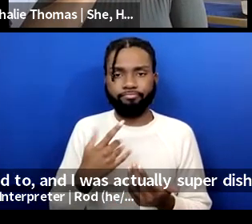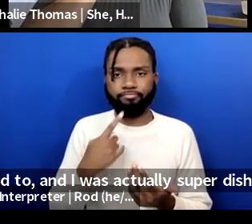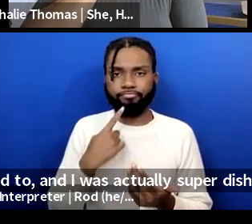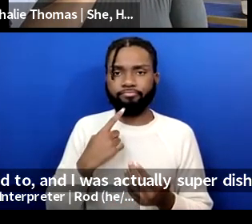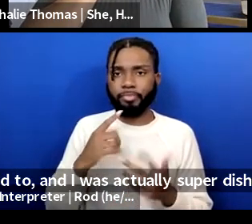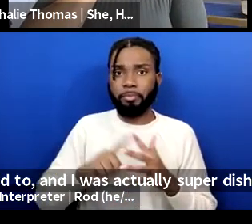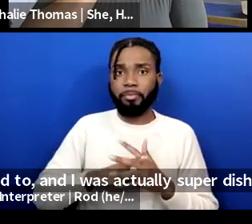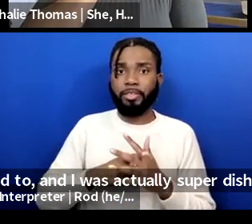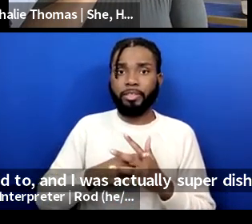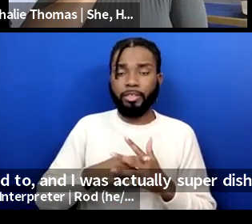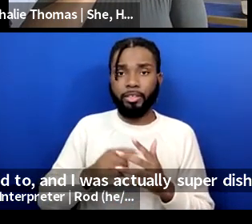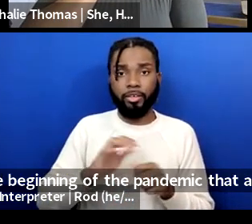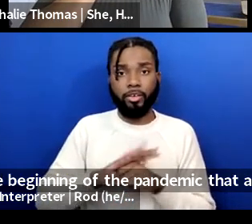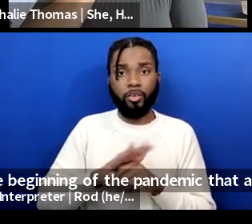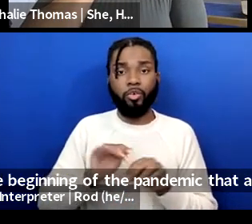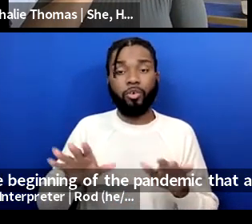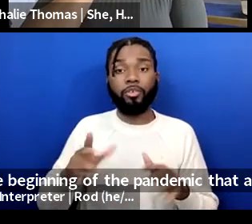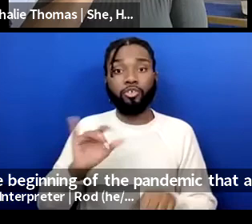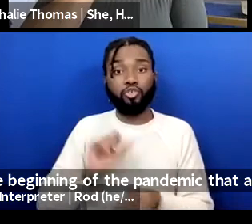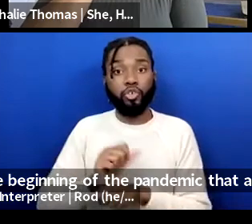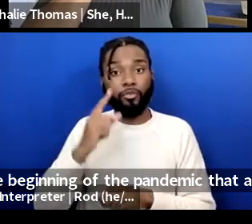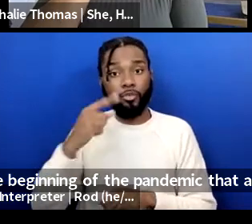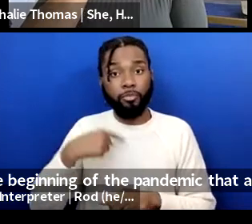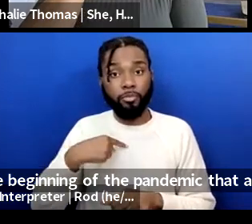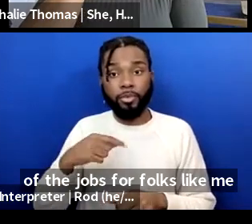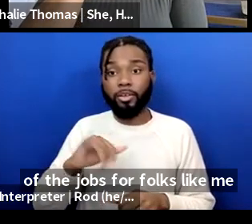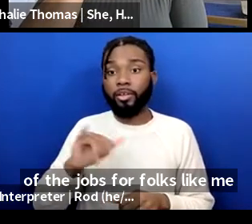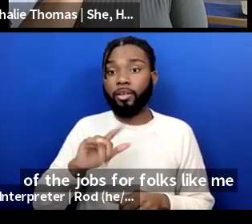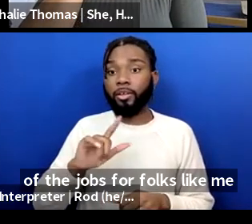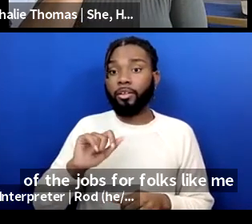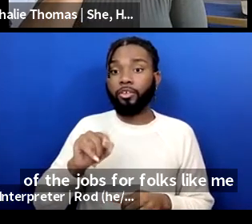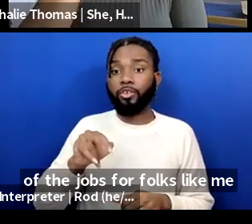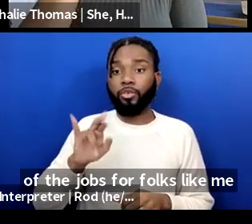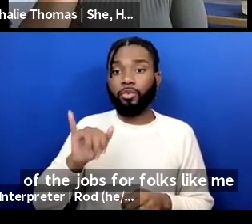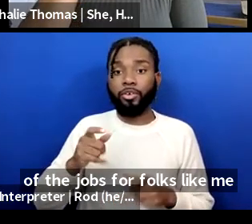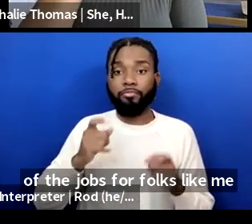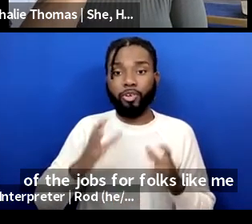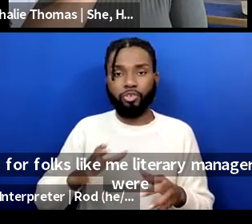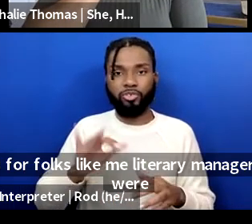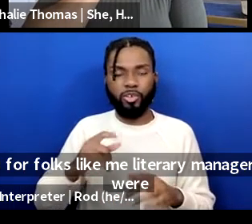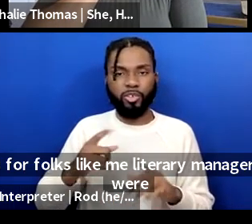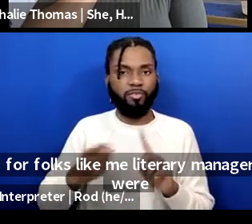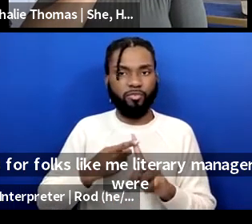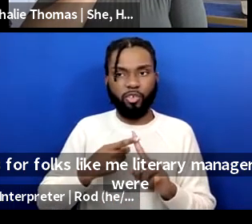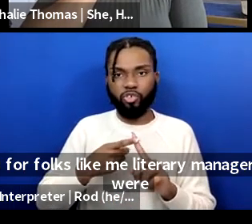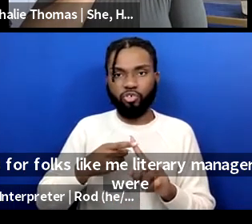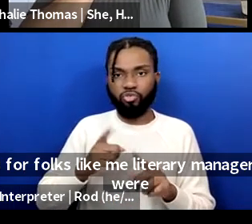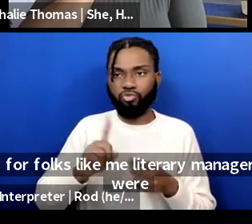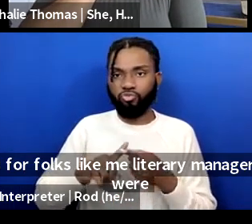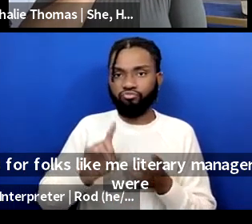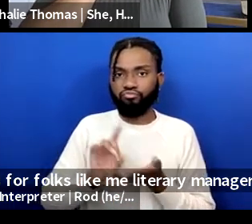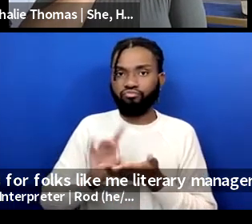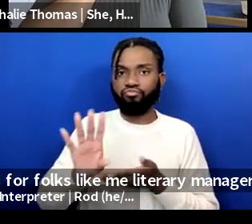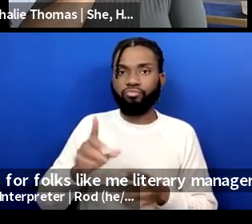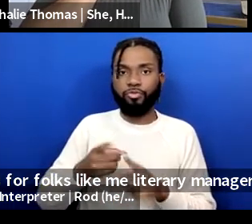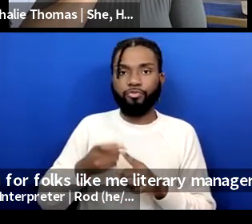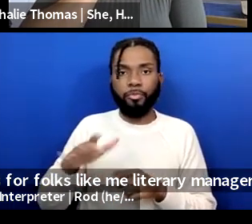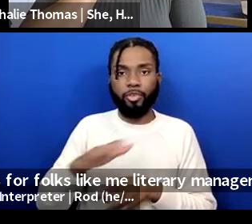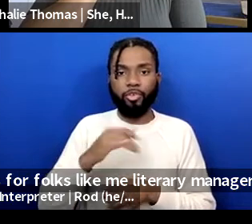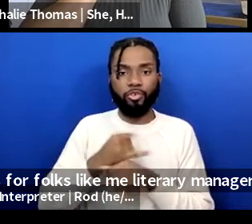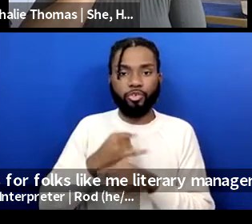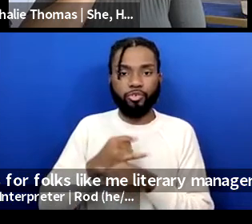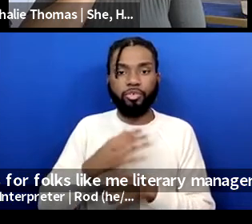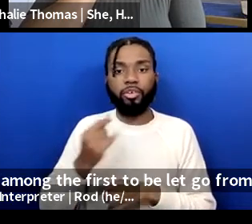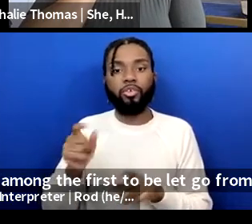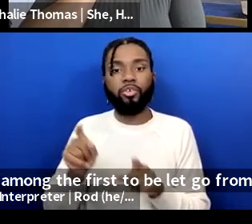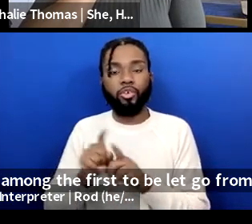the jobs for folks like me, literary managers were among the first to be let go from their institutions. And a lot